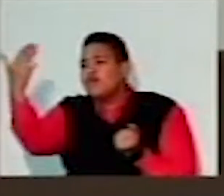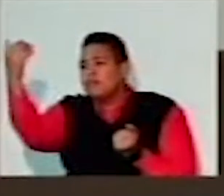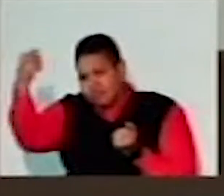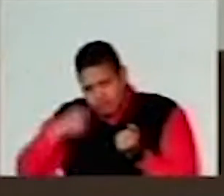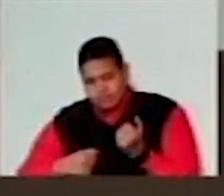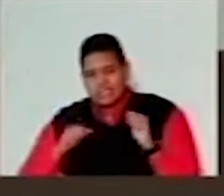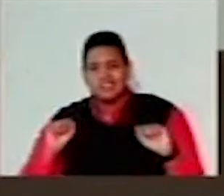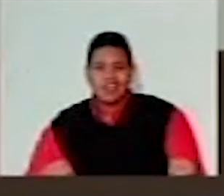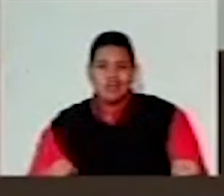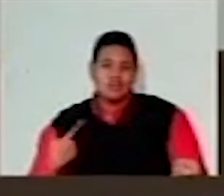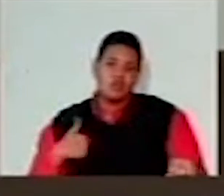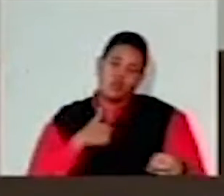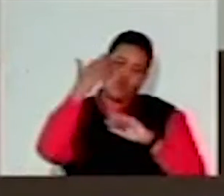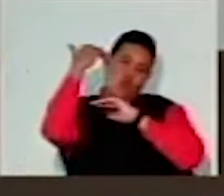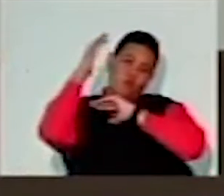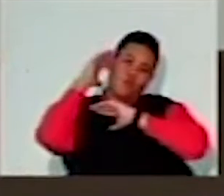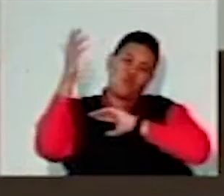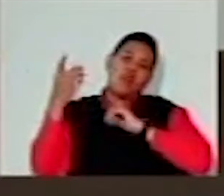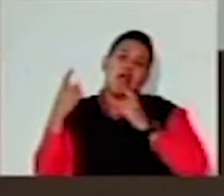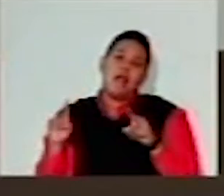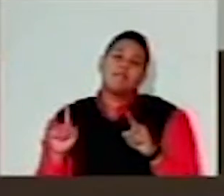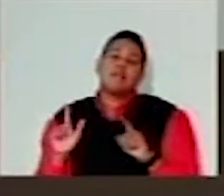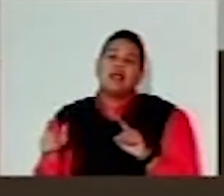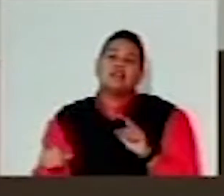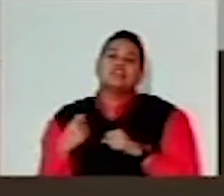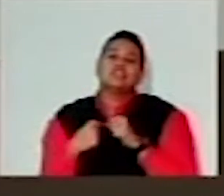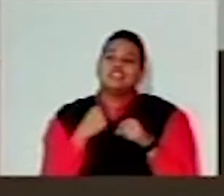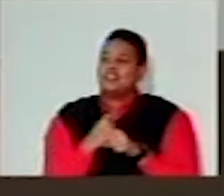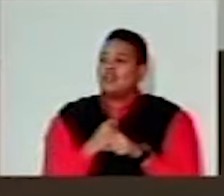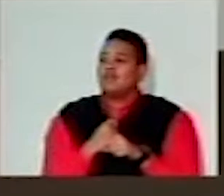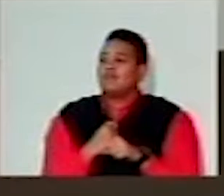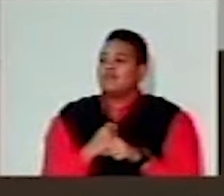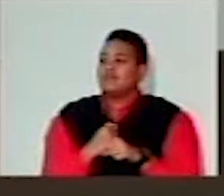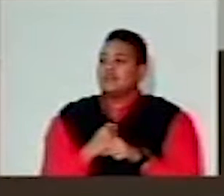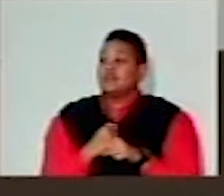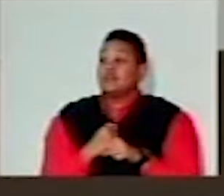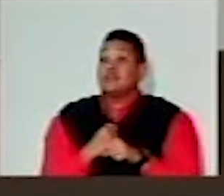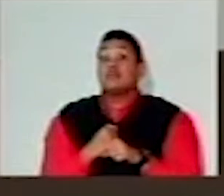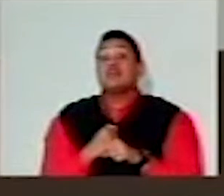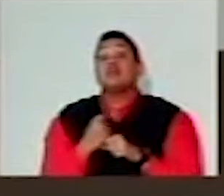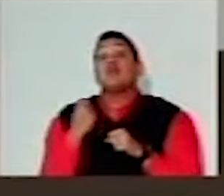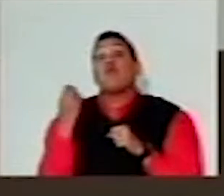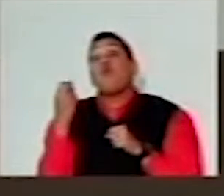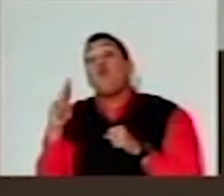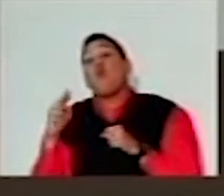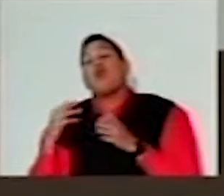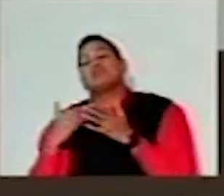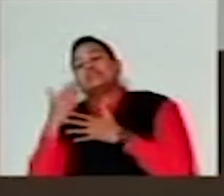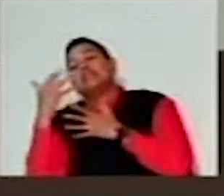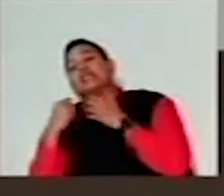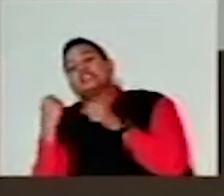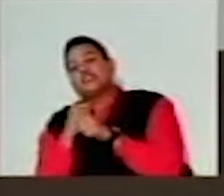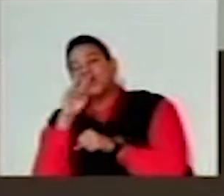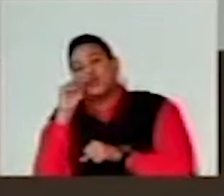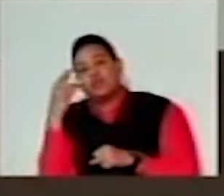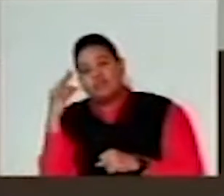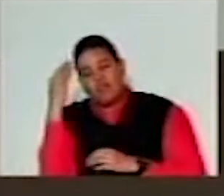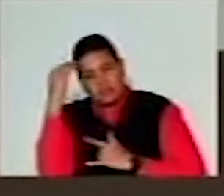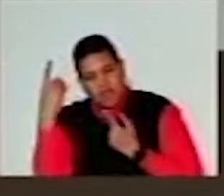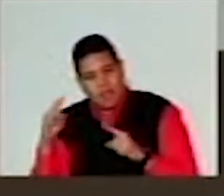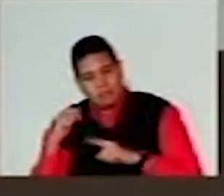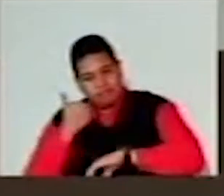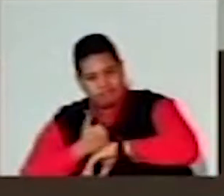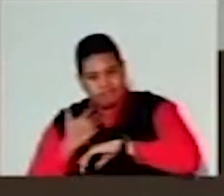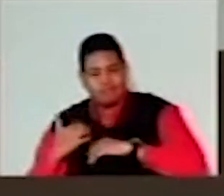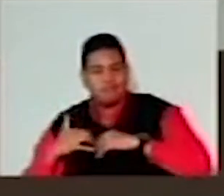Mr. Speaker, that that will be done later this year, the latest next year. In addition, Mr. Speaker, the Court